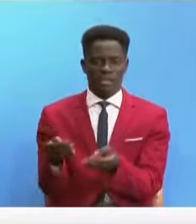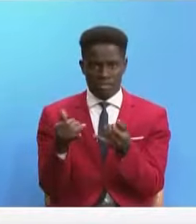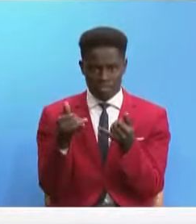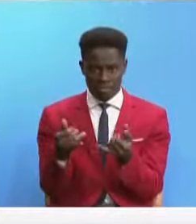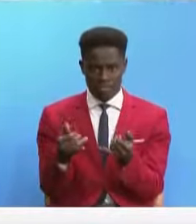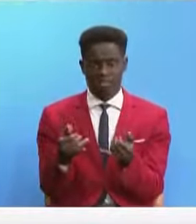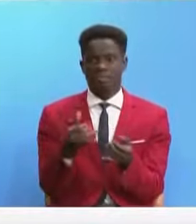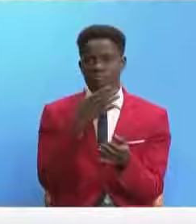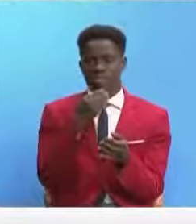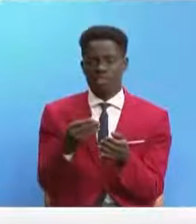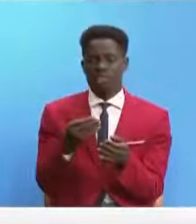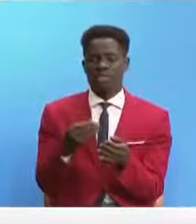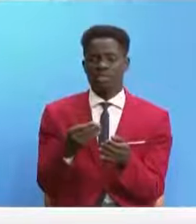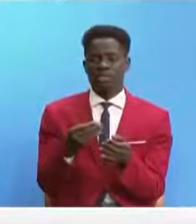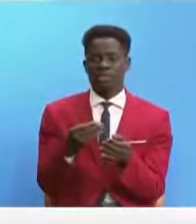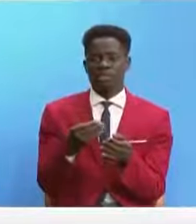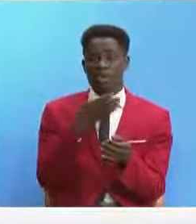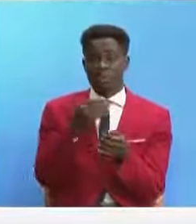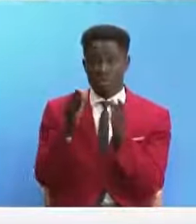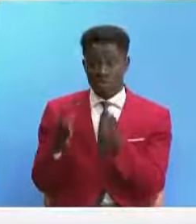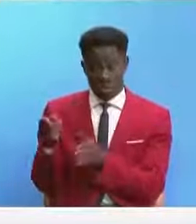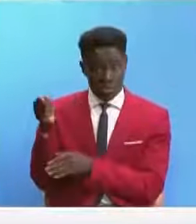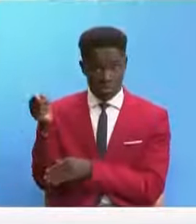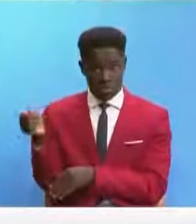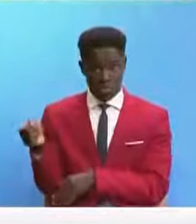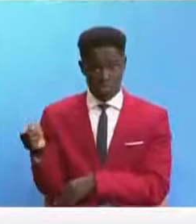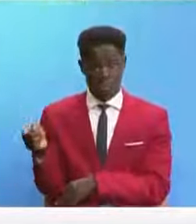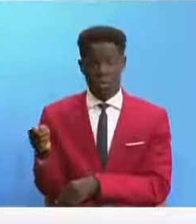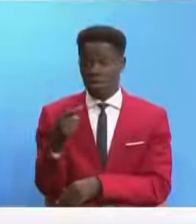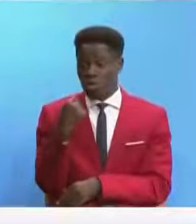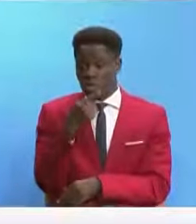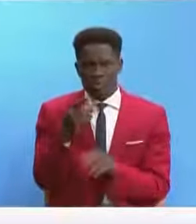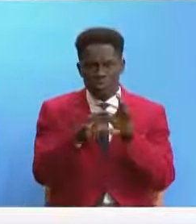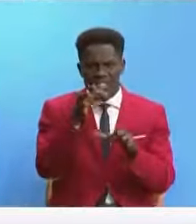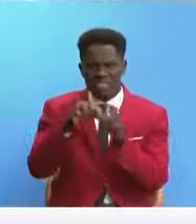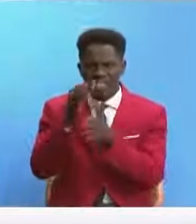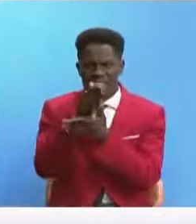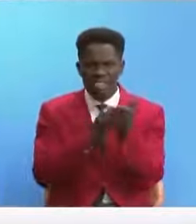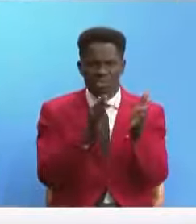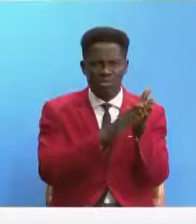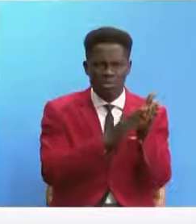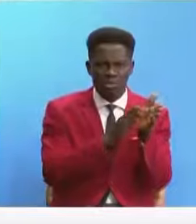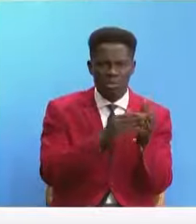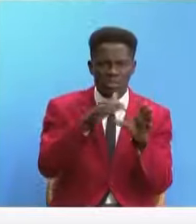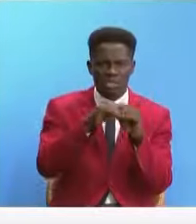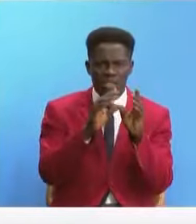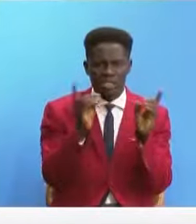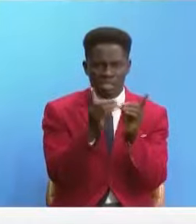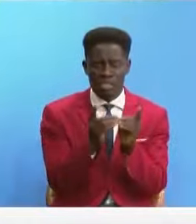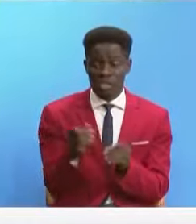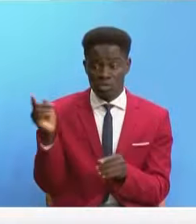Zulu. Ms. Zulu, who monitored some selected schools in the district, has sounded a stern warning to teachers with such